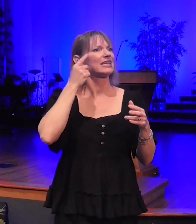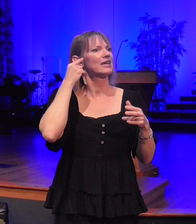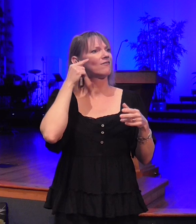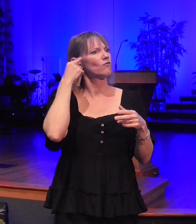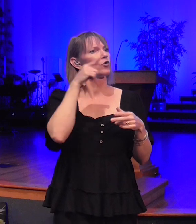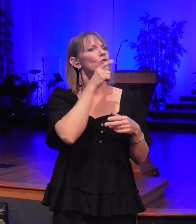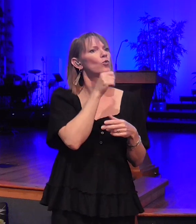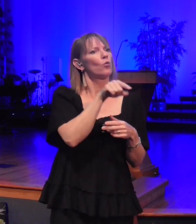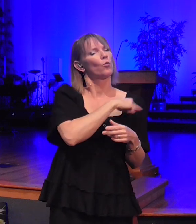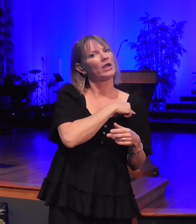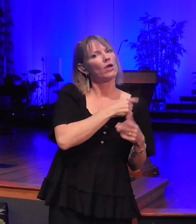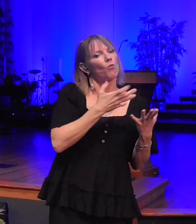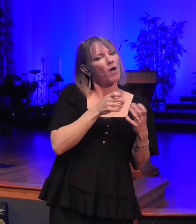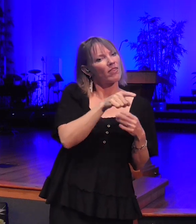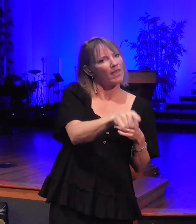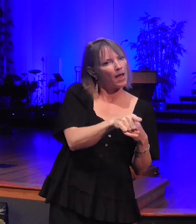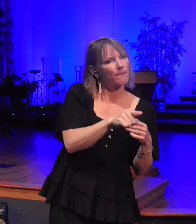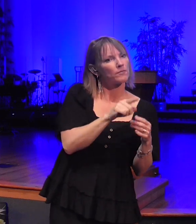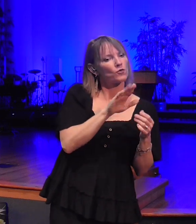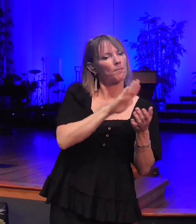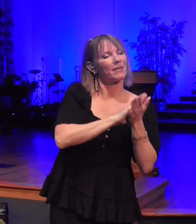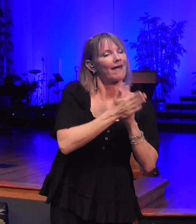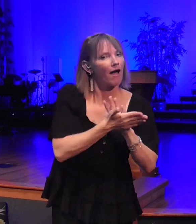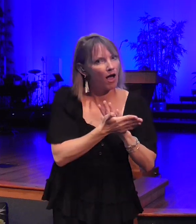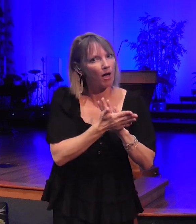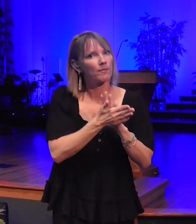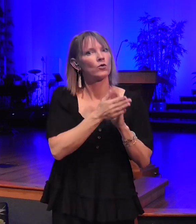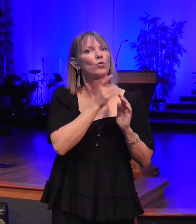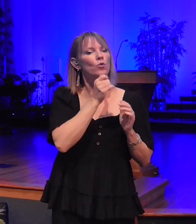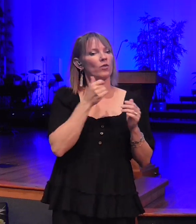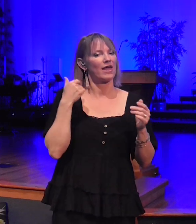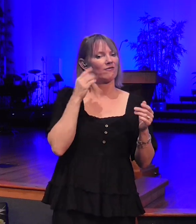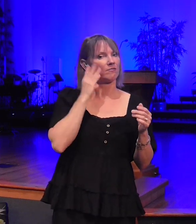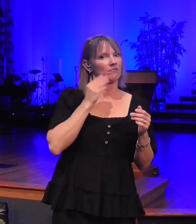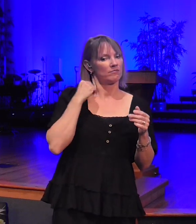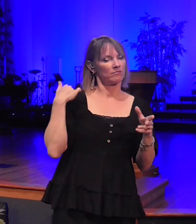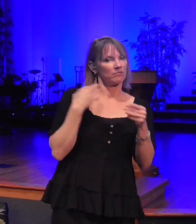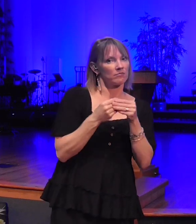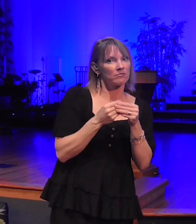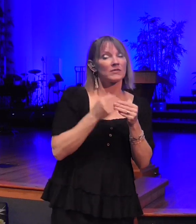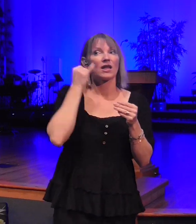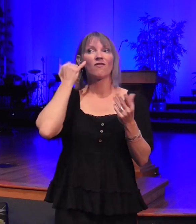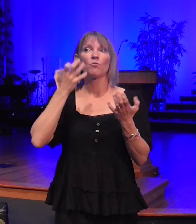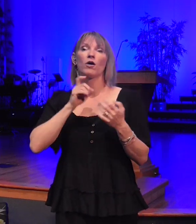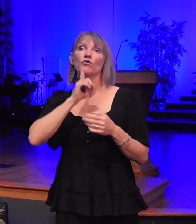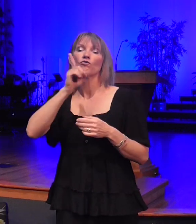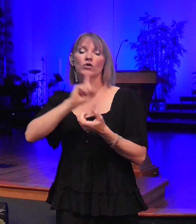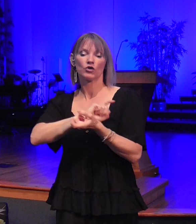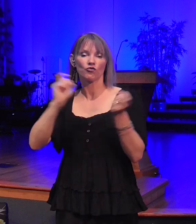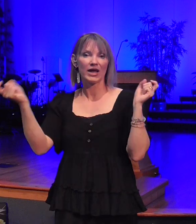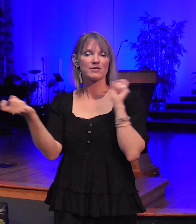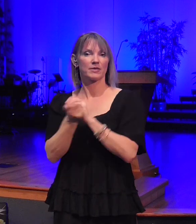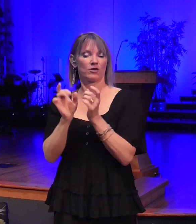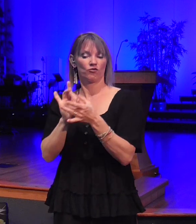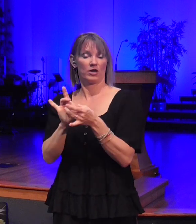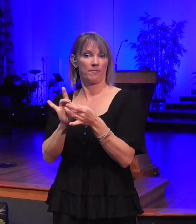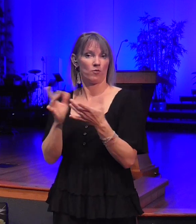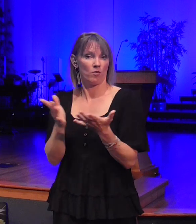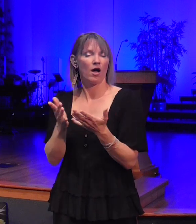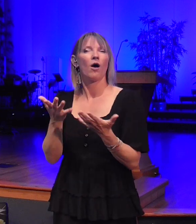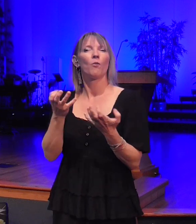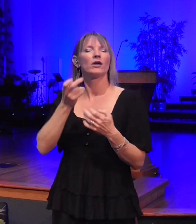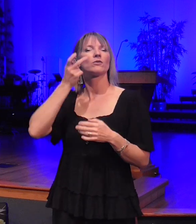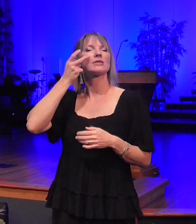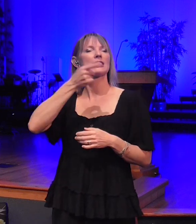them for who they've been, but if we want a truly transformational relationship with somebody, we want to begin to see them for who they